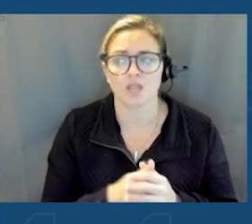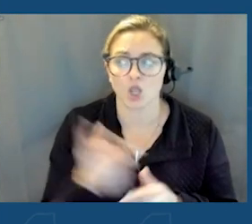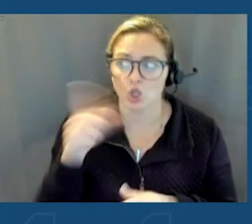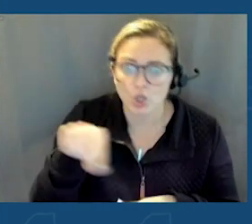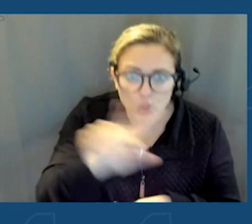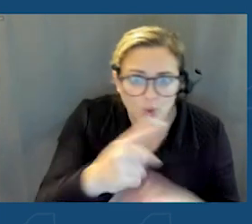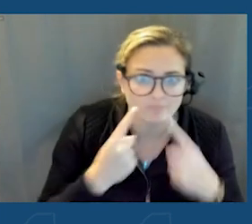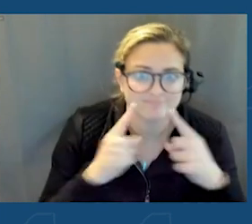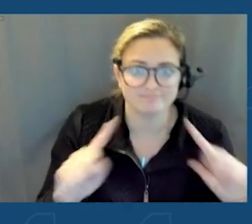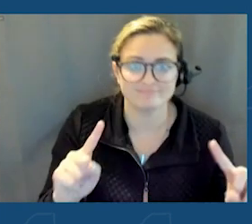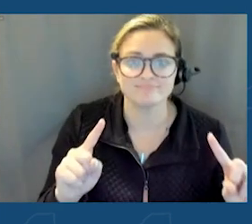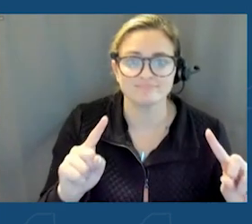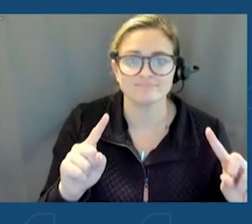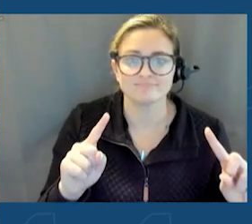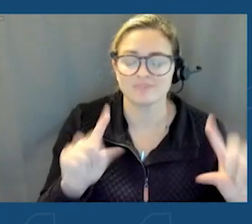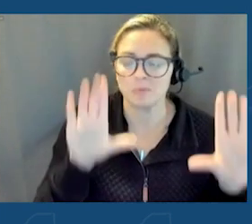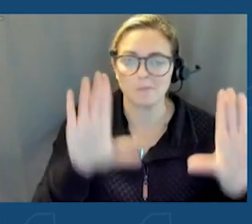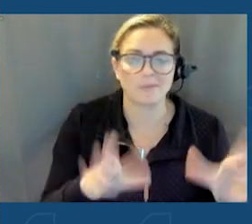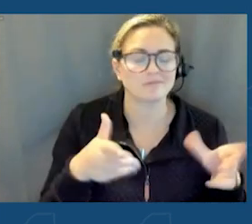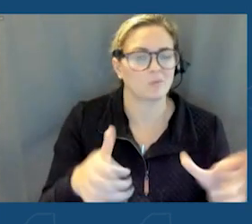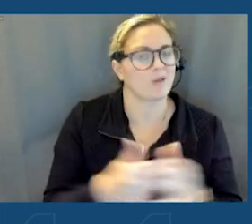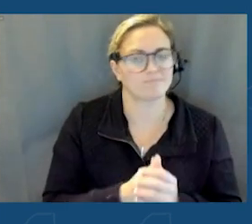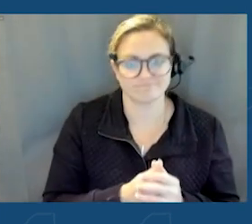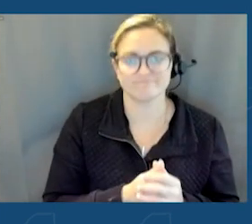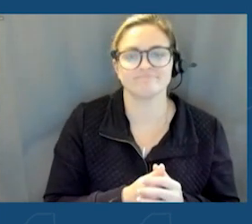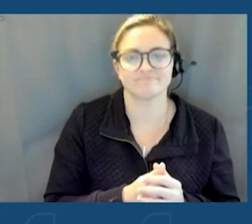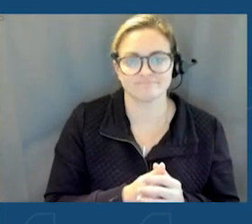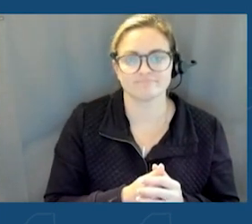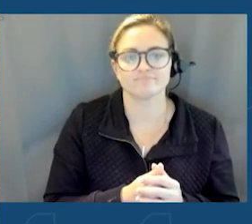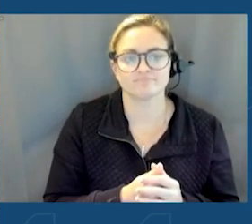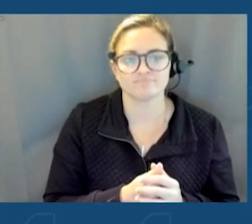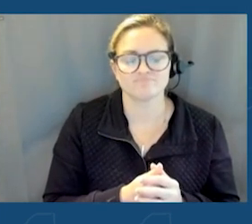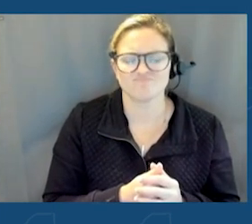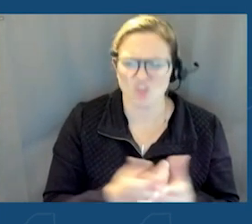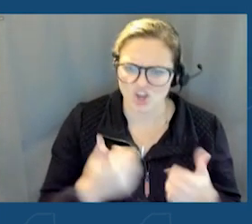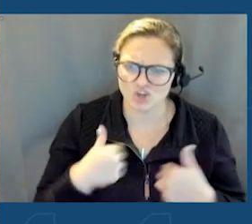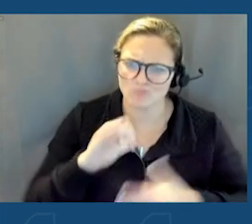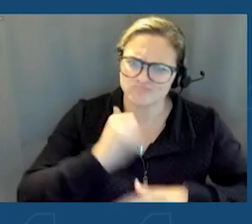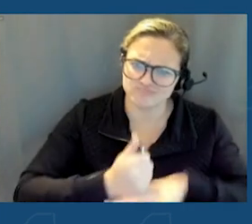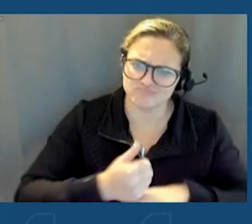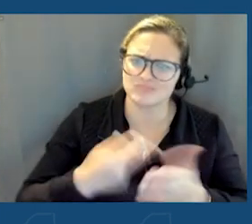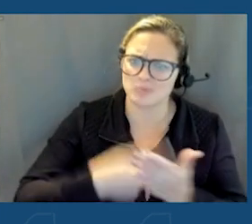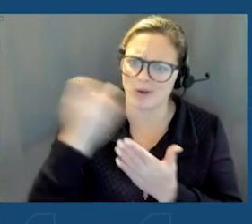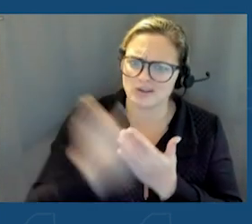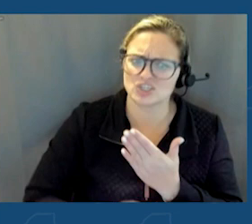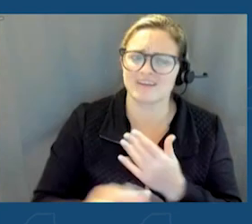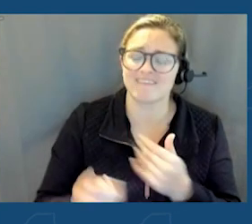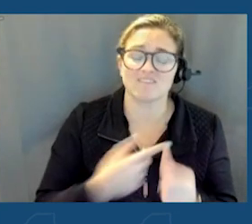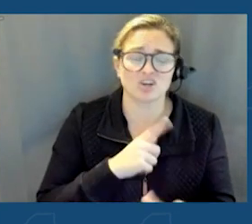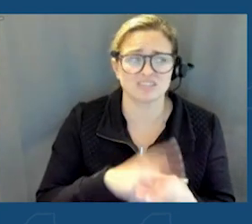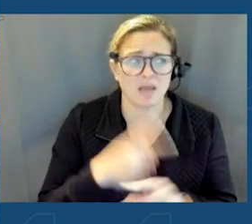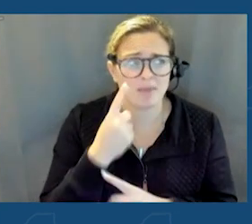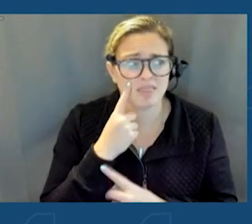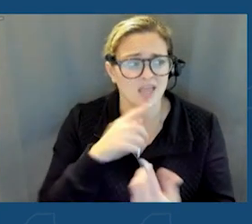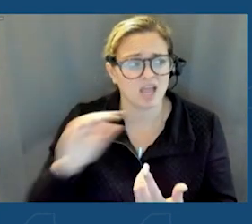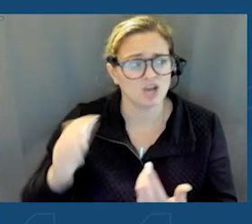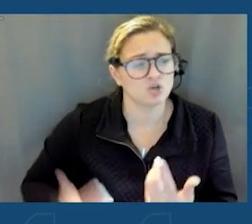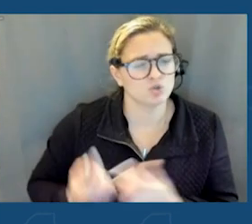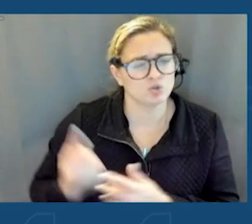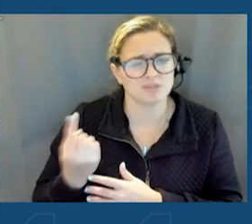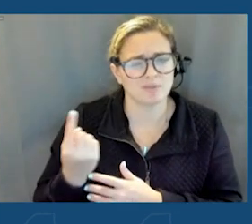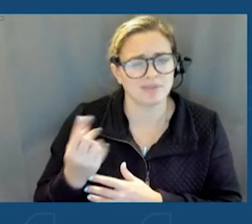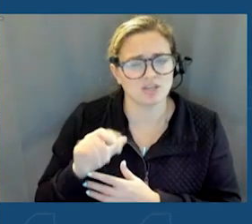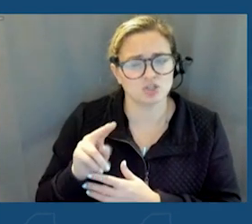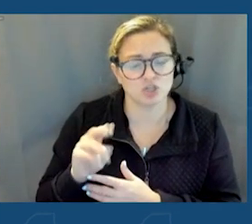in an extraordinary way, and also you delivered this project. And first time I think I introduced you at something, Jano, I said,